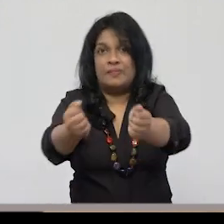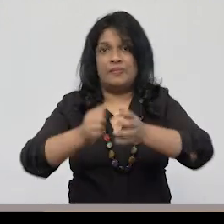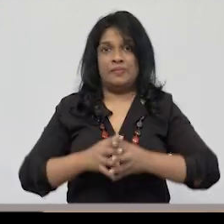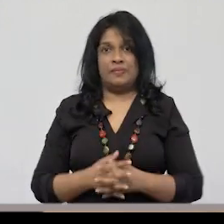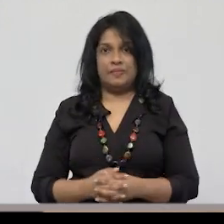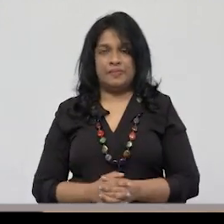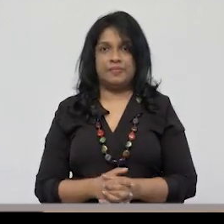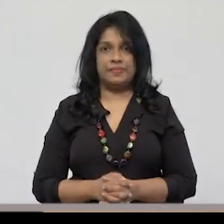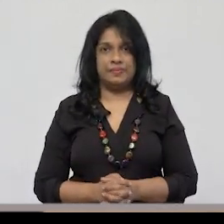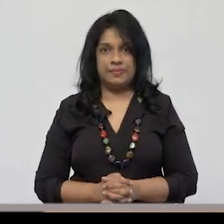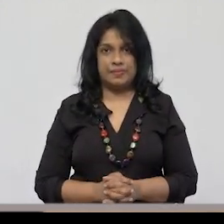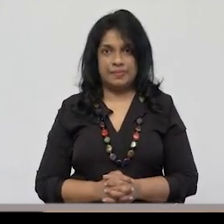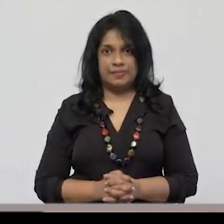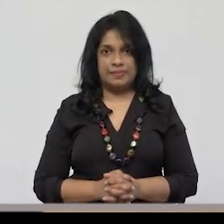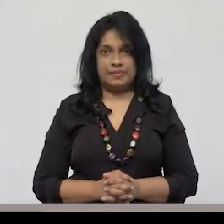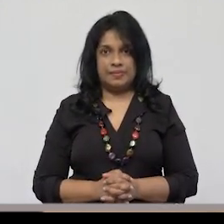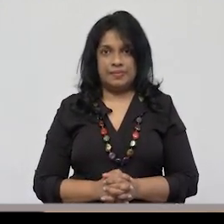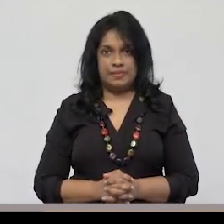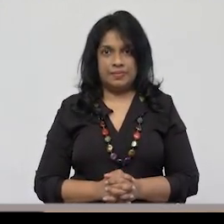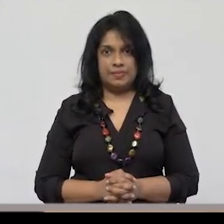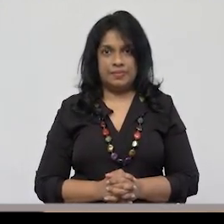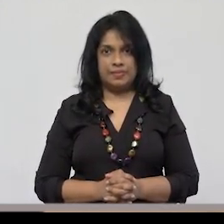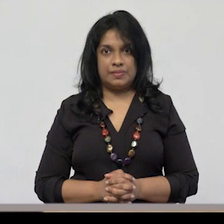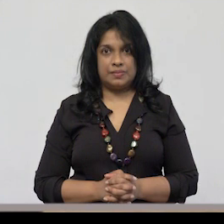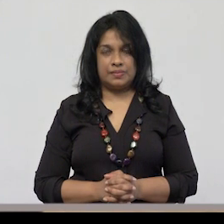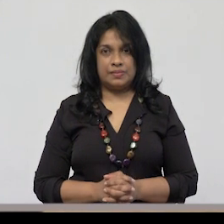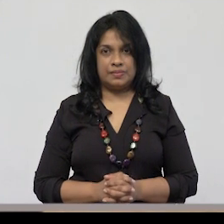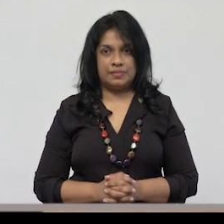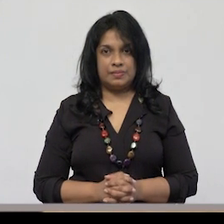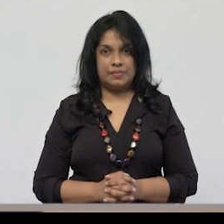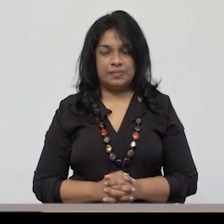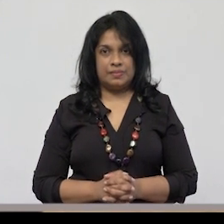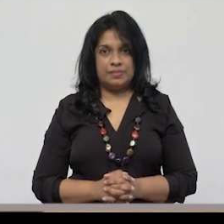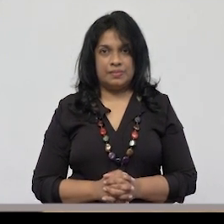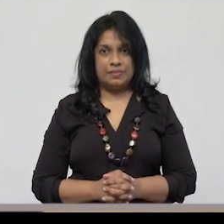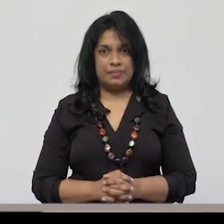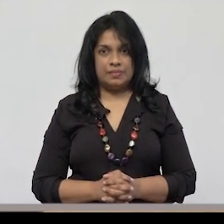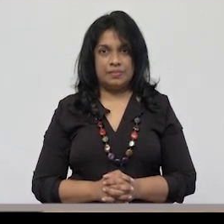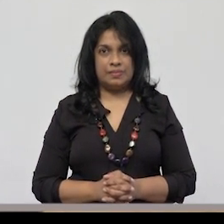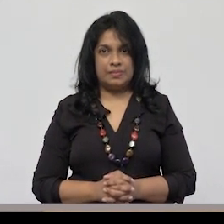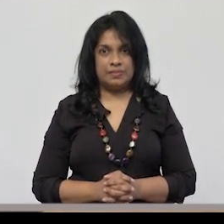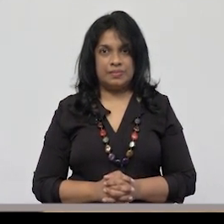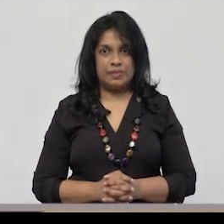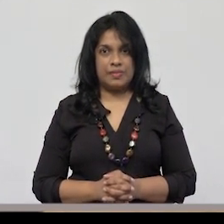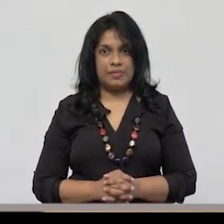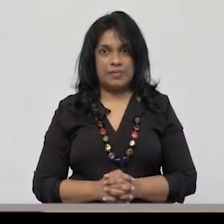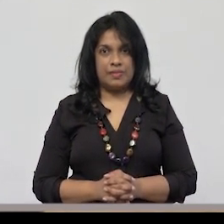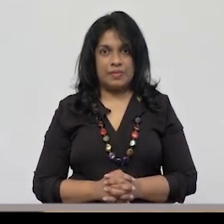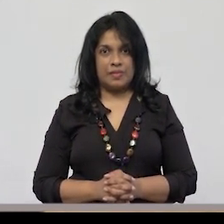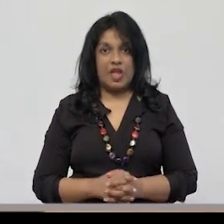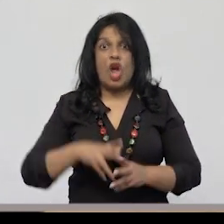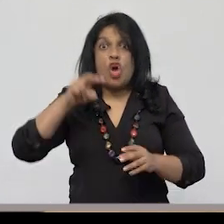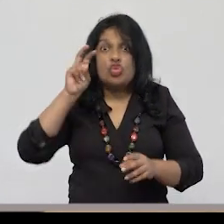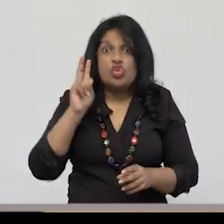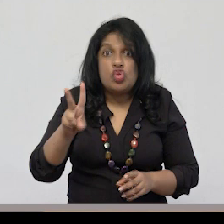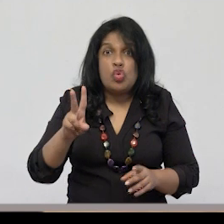I'm putting this picture up because I want you to get it. Some of you are pulling the cart alone.